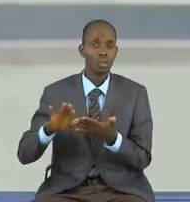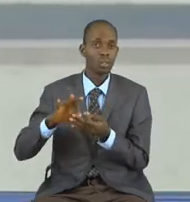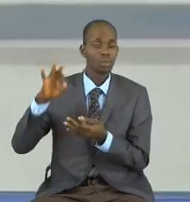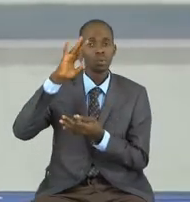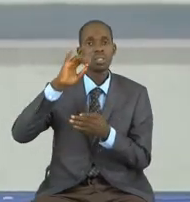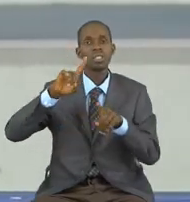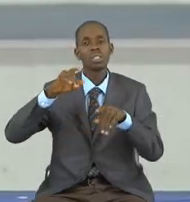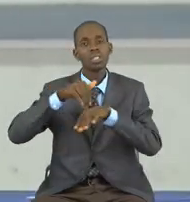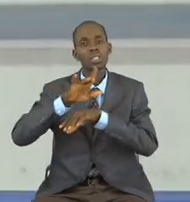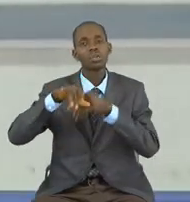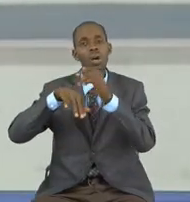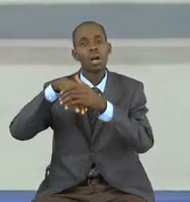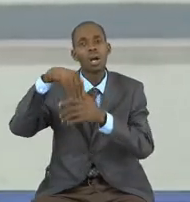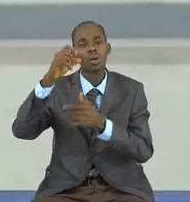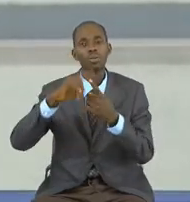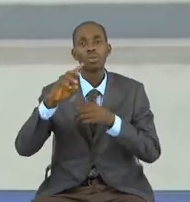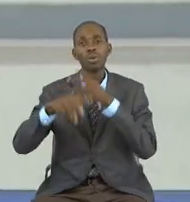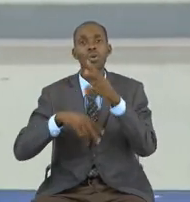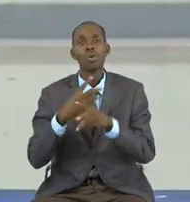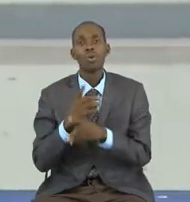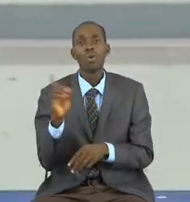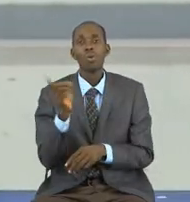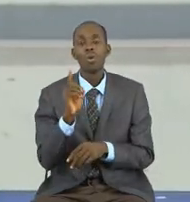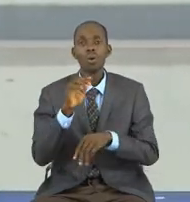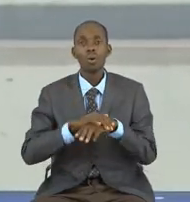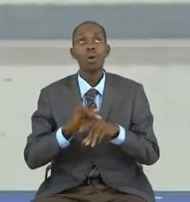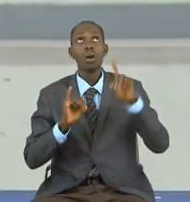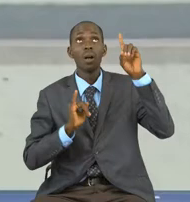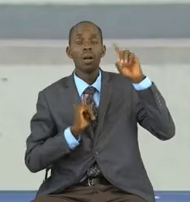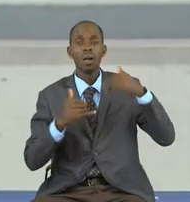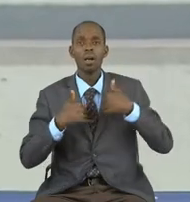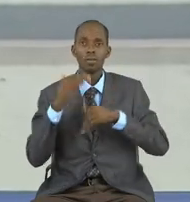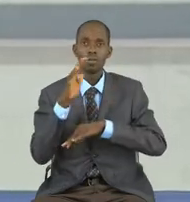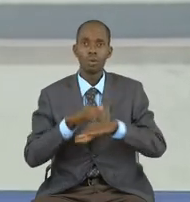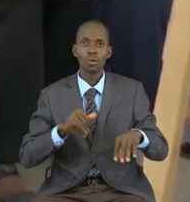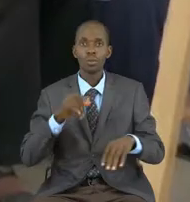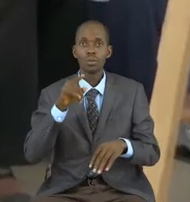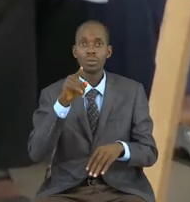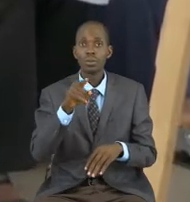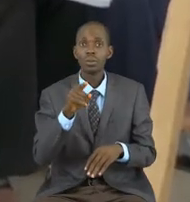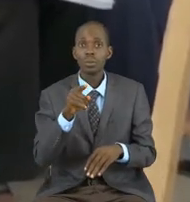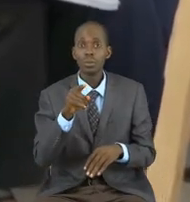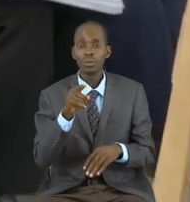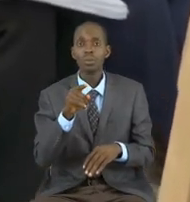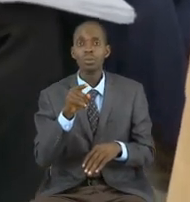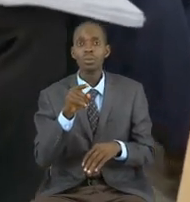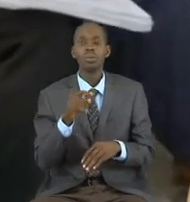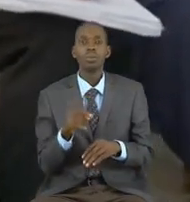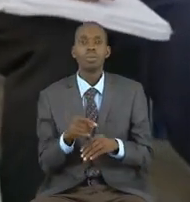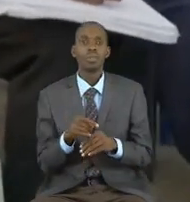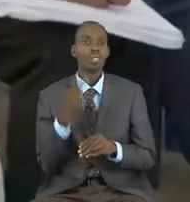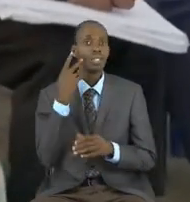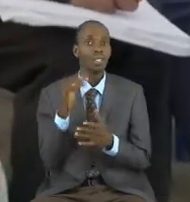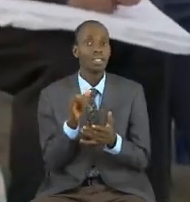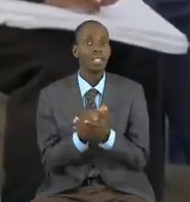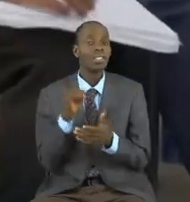world whereon I have called you. Look at verse 3 there. It says in verse 3, and when they had fasted and